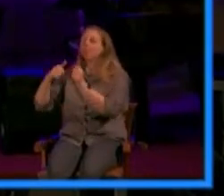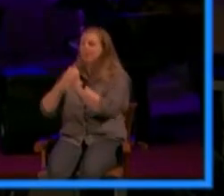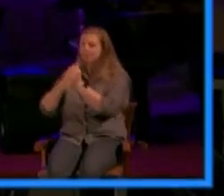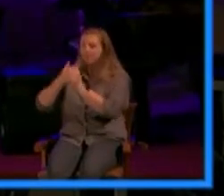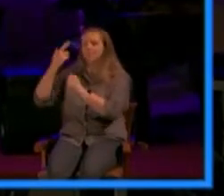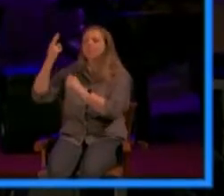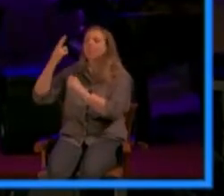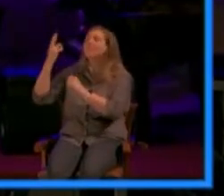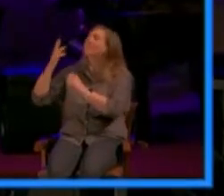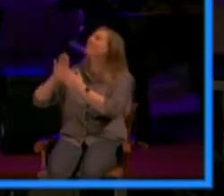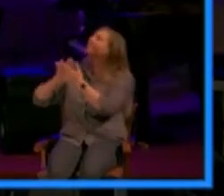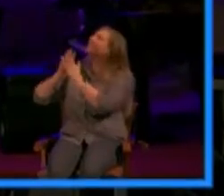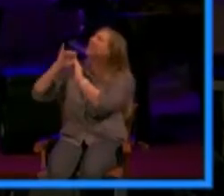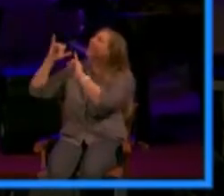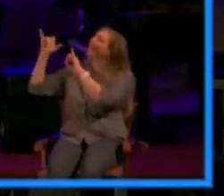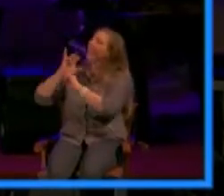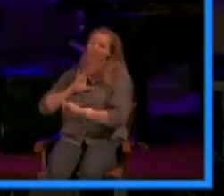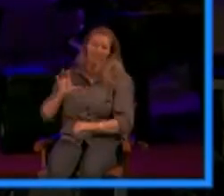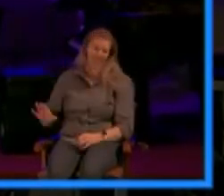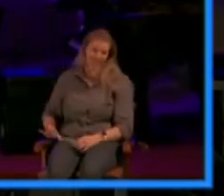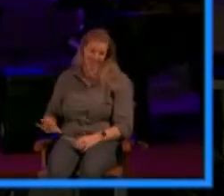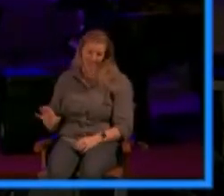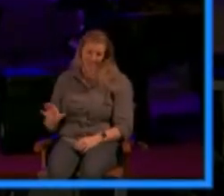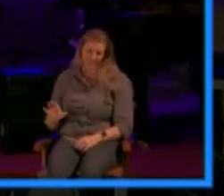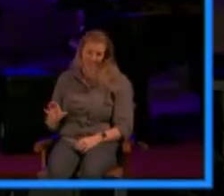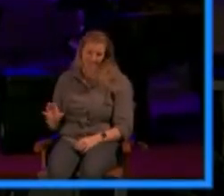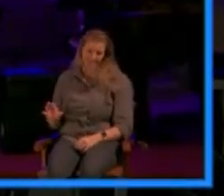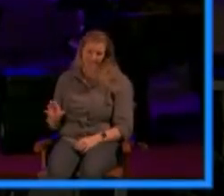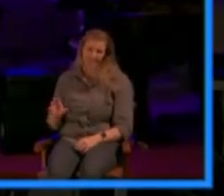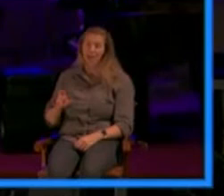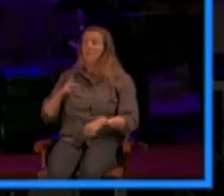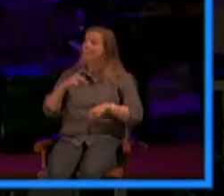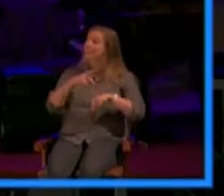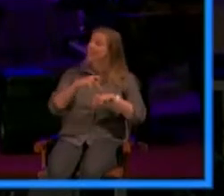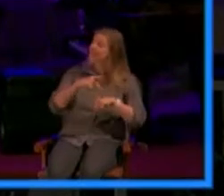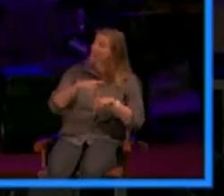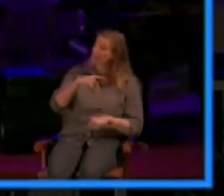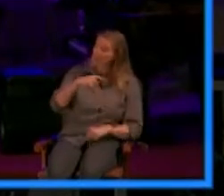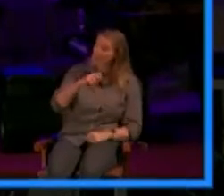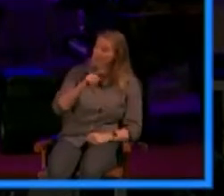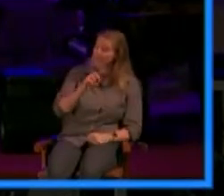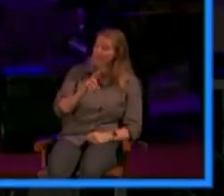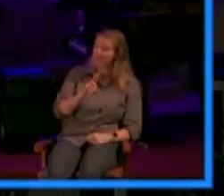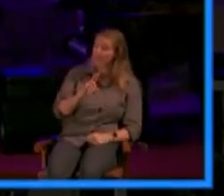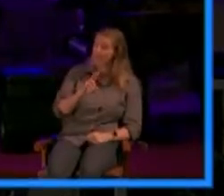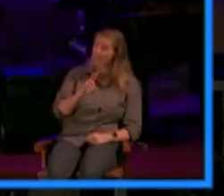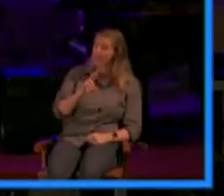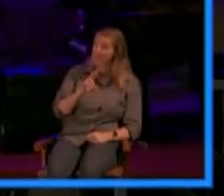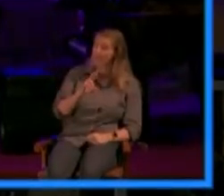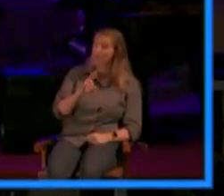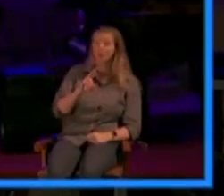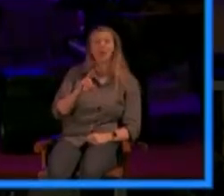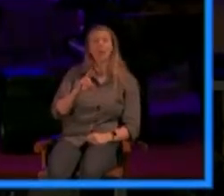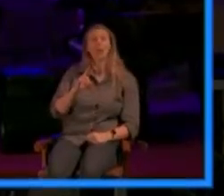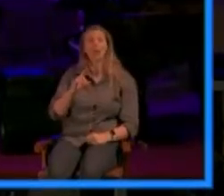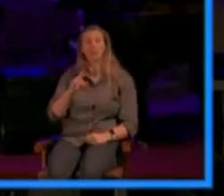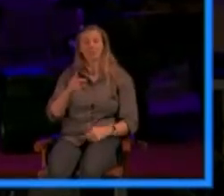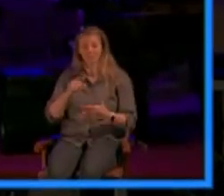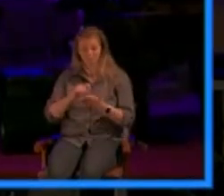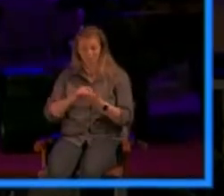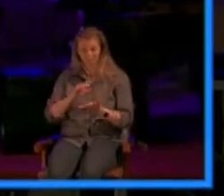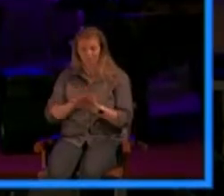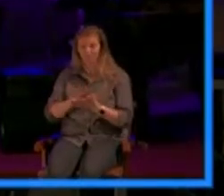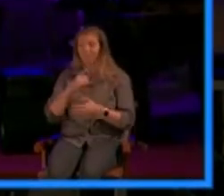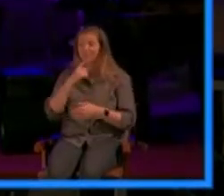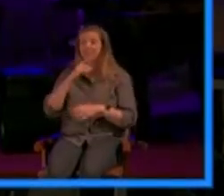the Apostle Peter says it this way, if you are abused, here it is again, for the name of Christ, blessed are you. And